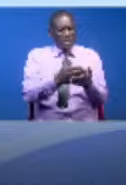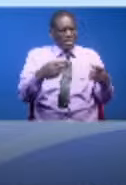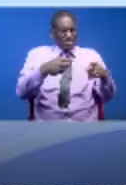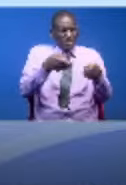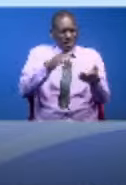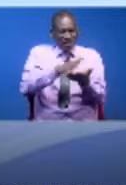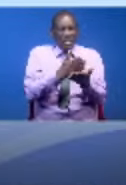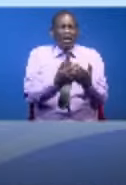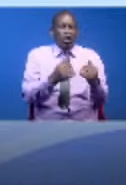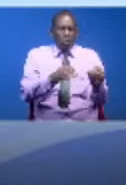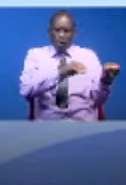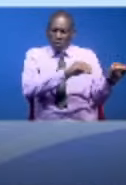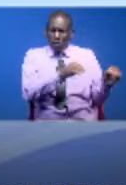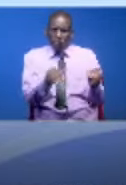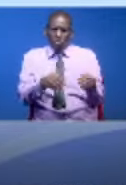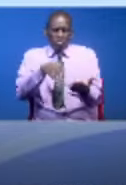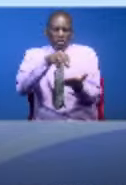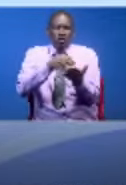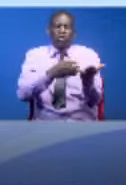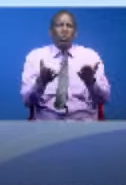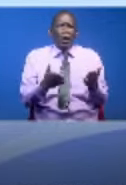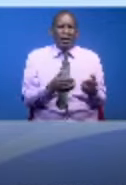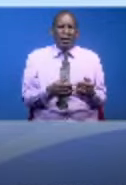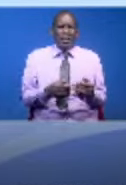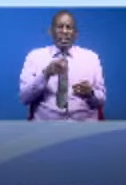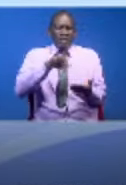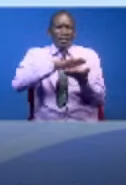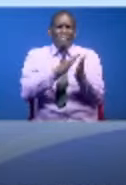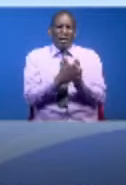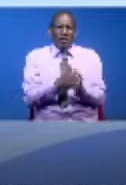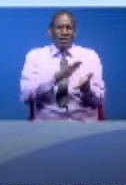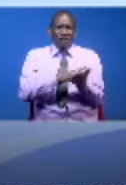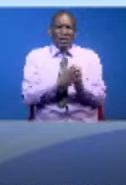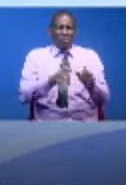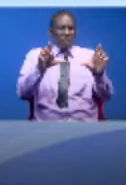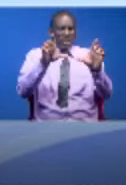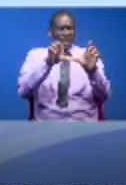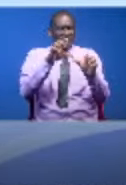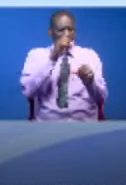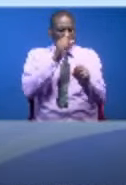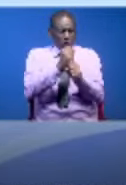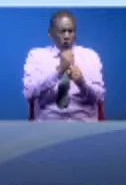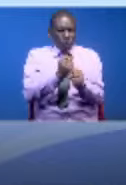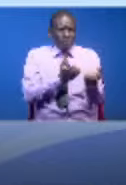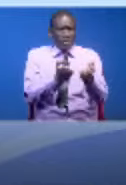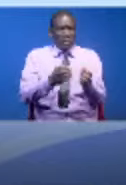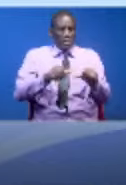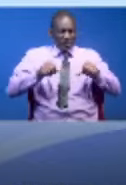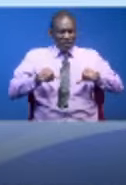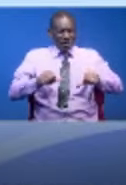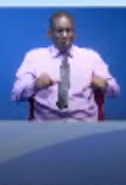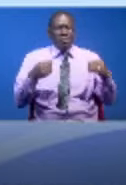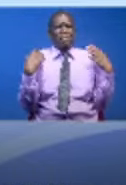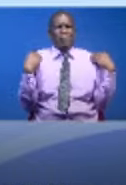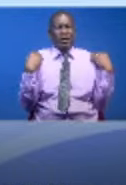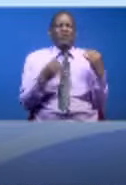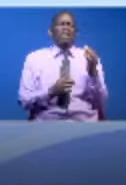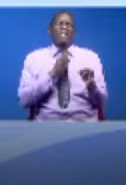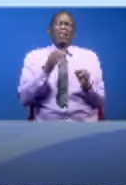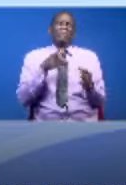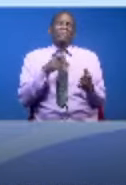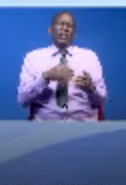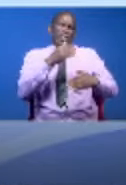to a stage where it's nearly becoming a license to do business. Your sustainability practices, whether it's in